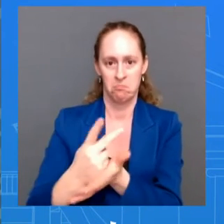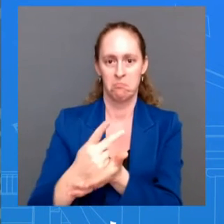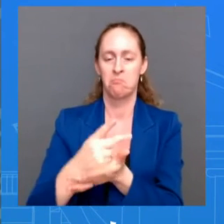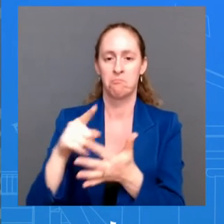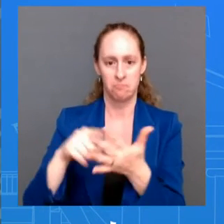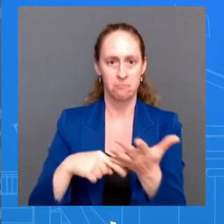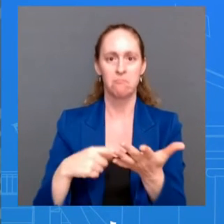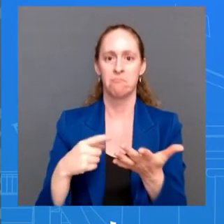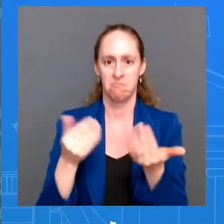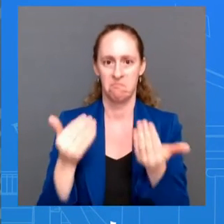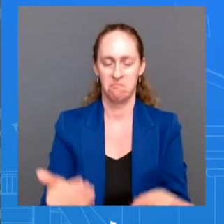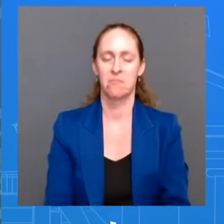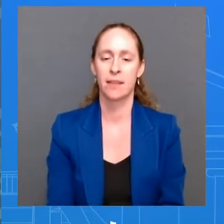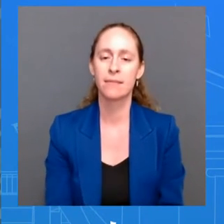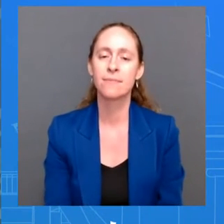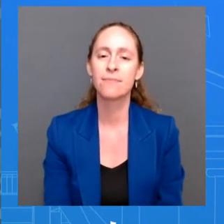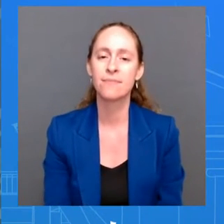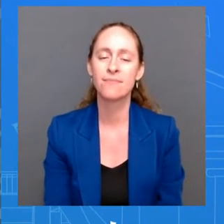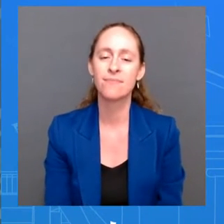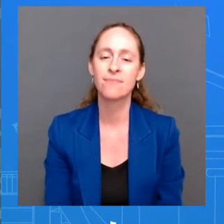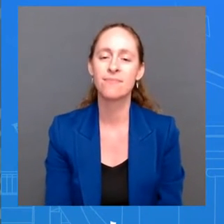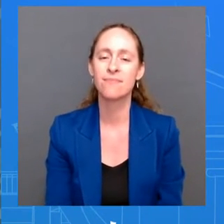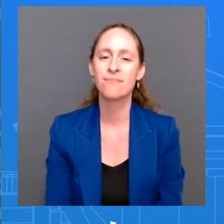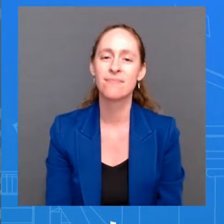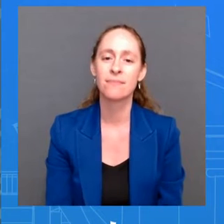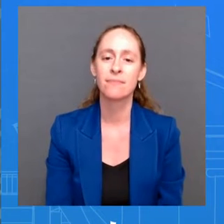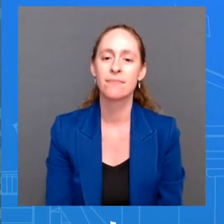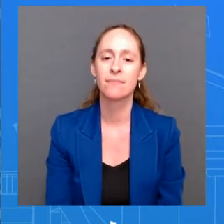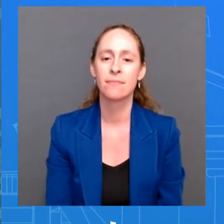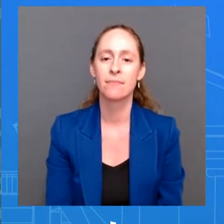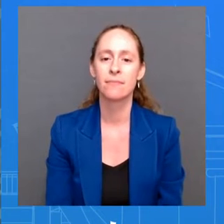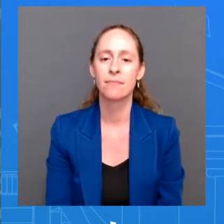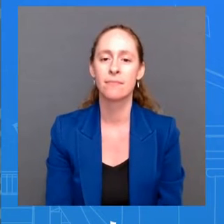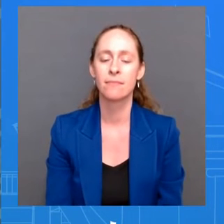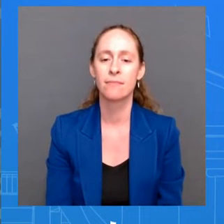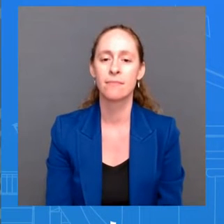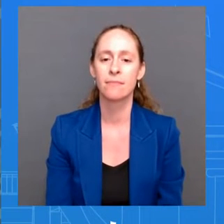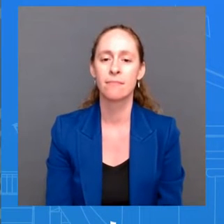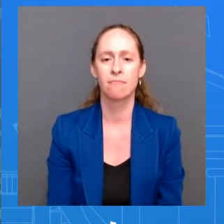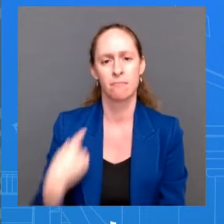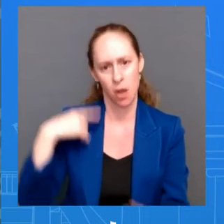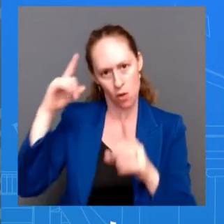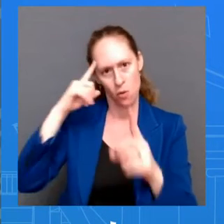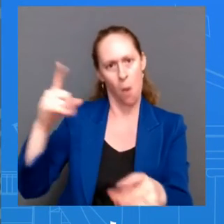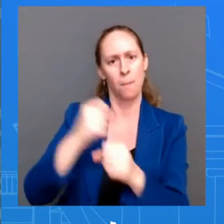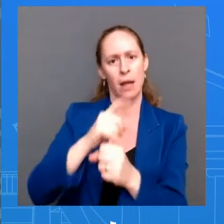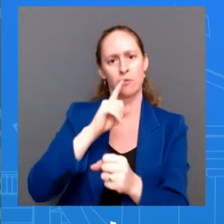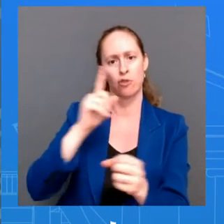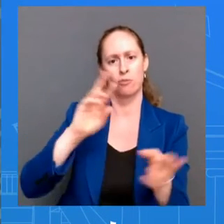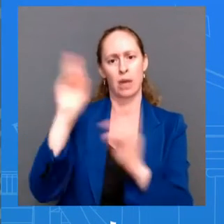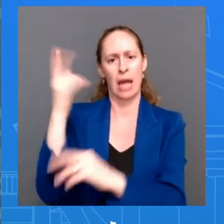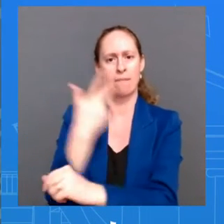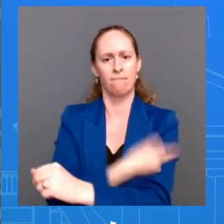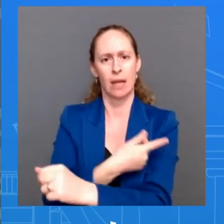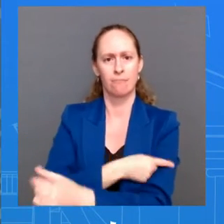bivalent booster and can target BA4 and BA5 Omicron subvariants, as we know,